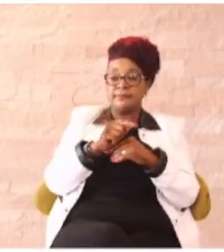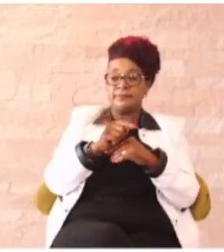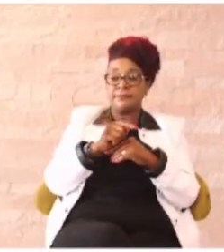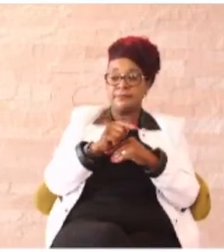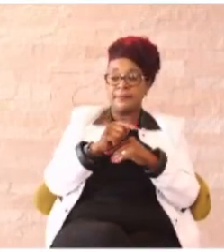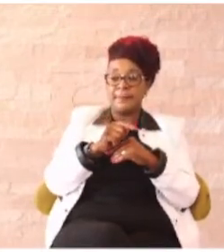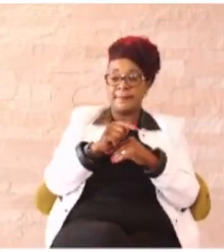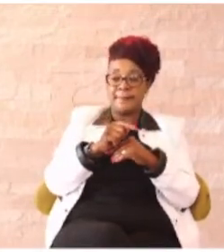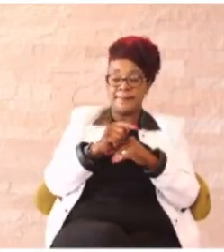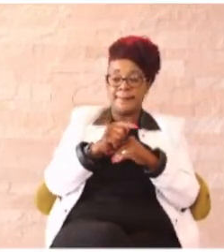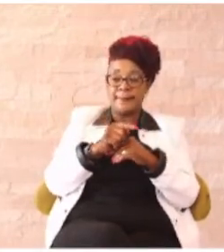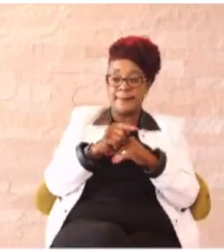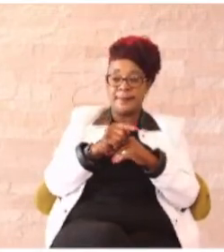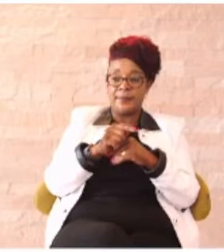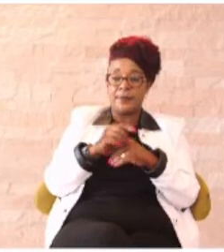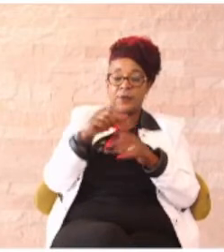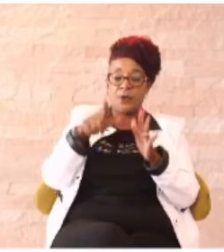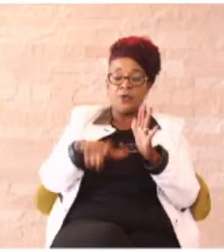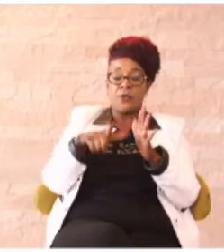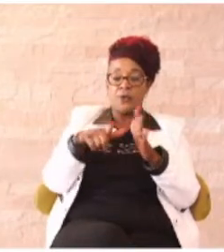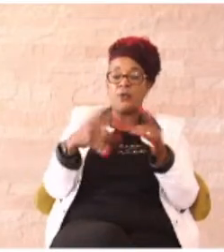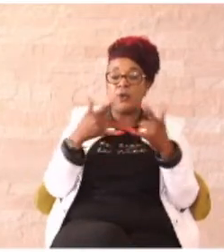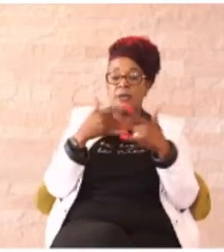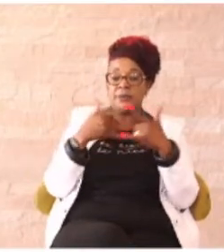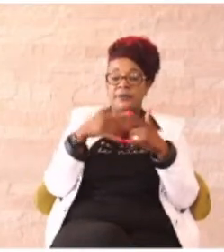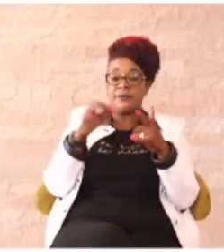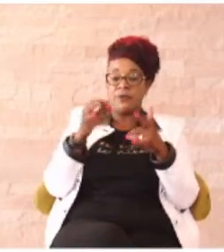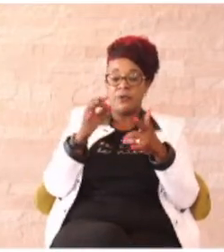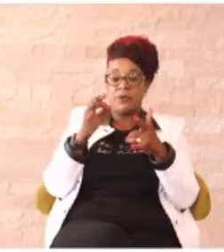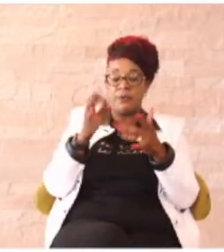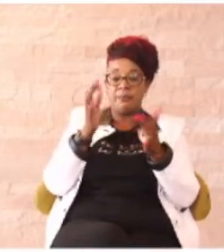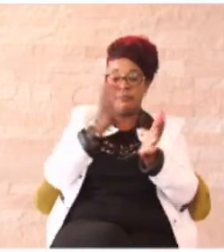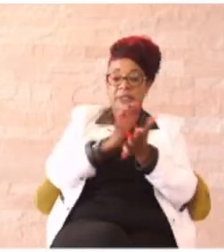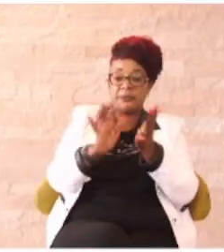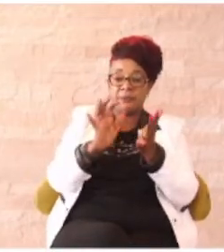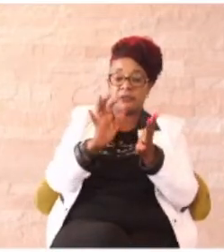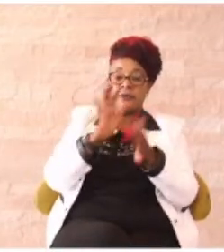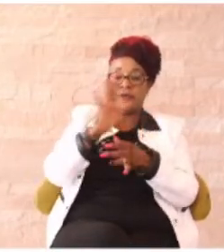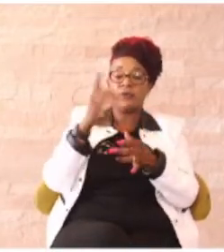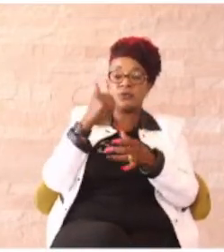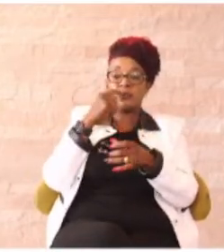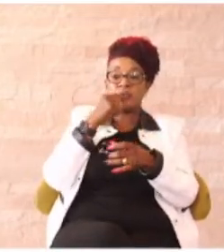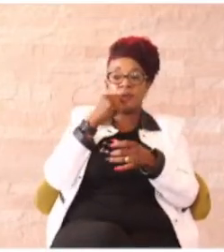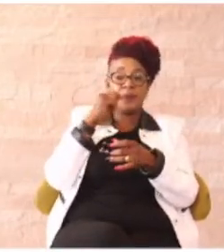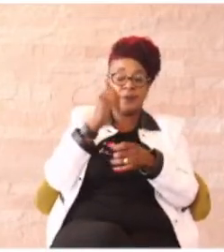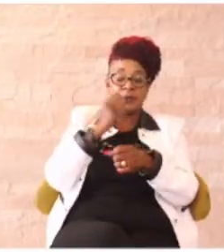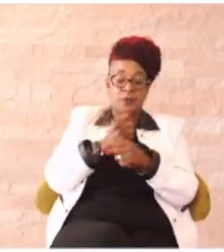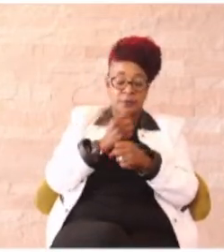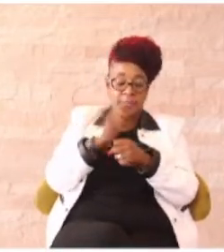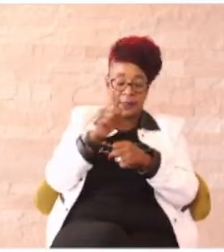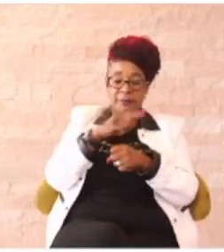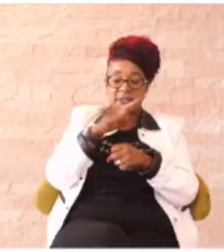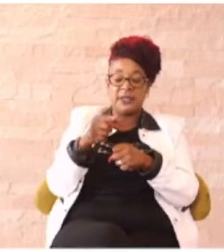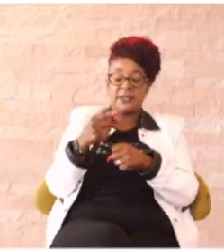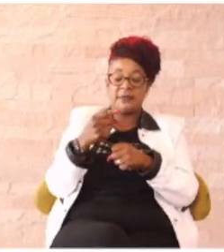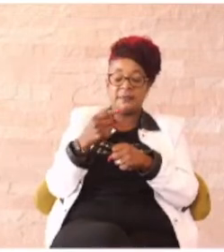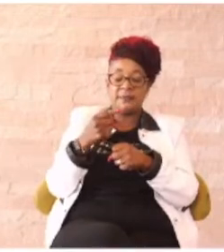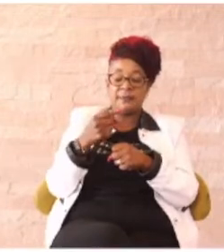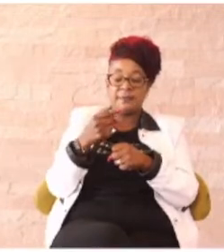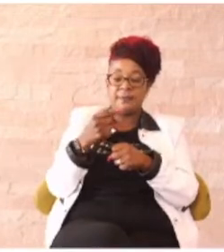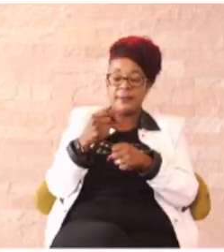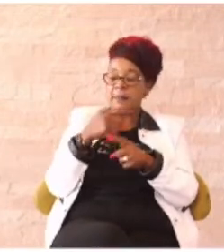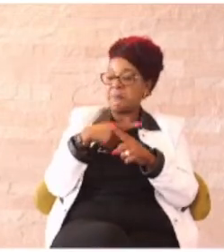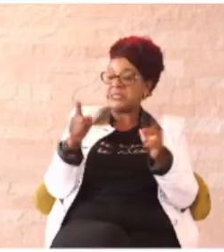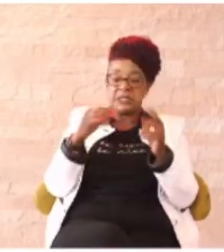limited. Law gaps for punishment of perpetrators, which is not equivalent for the crime. You